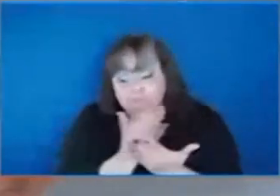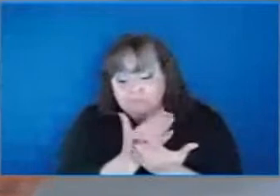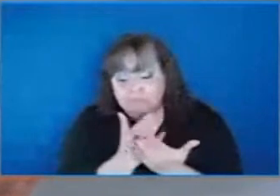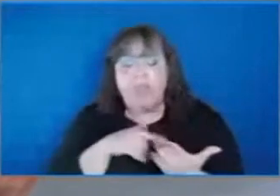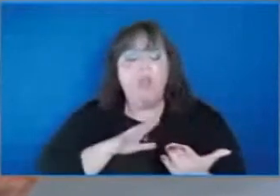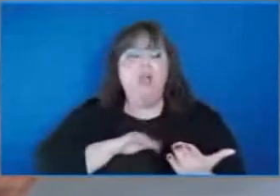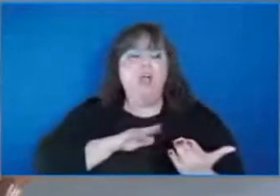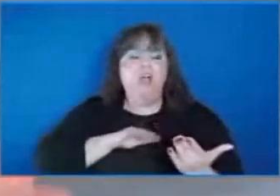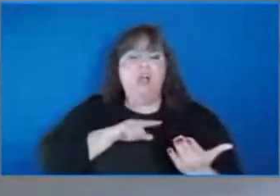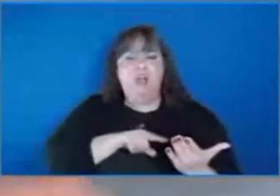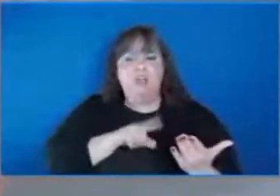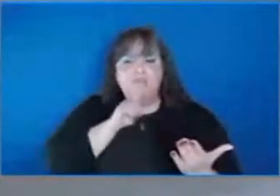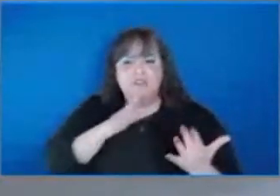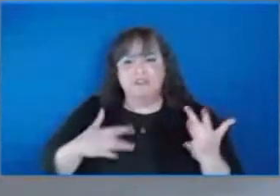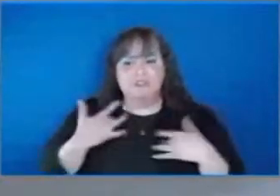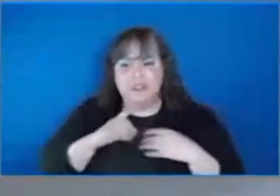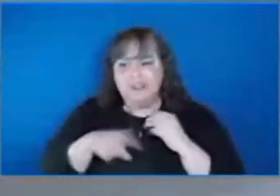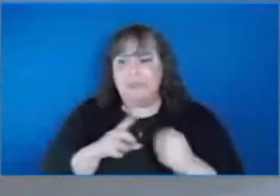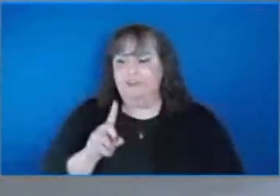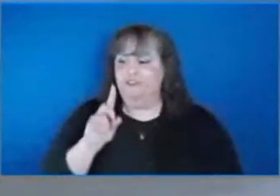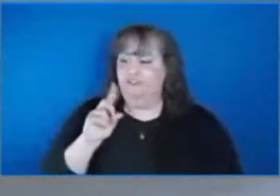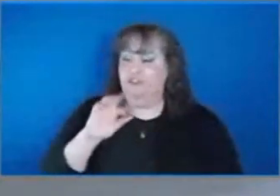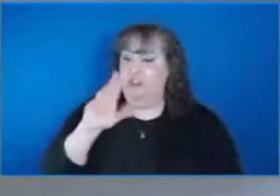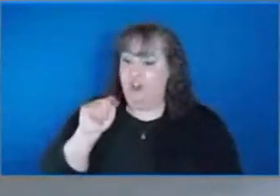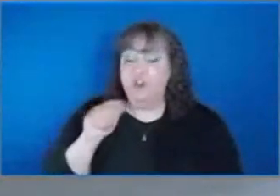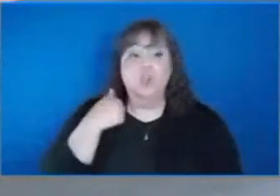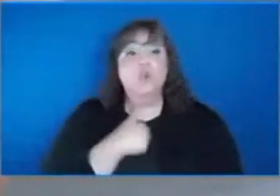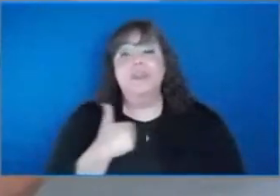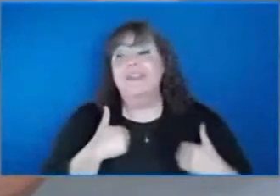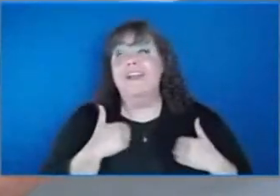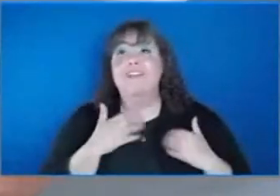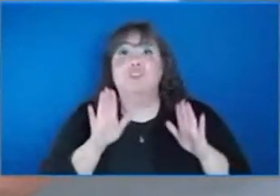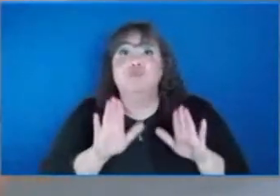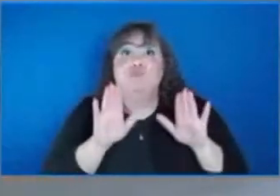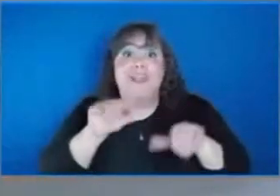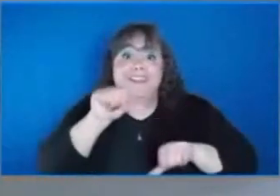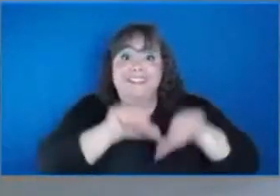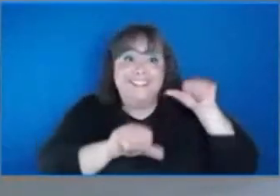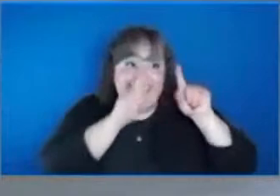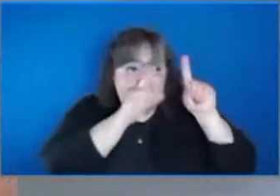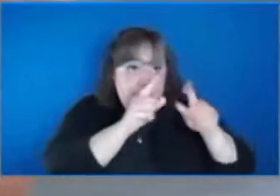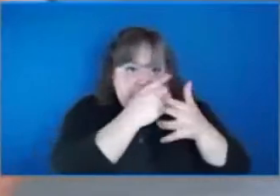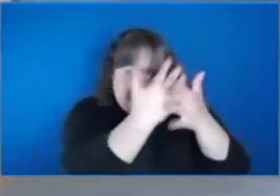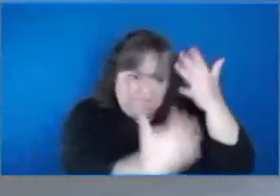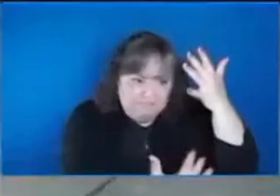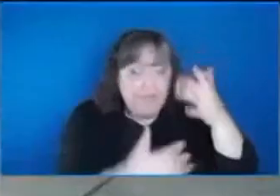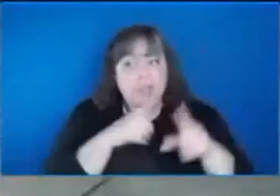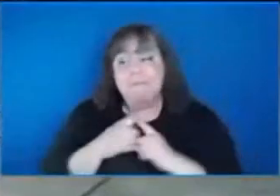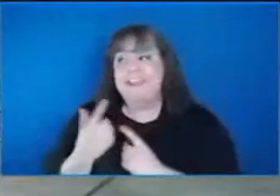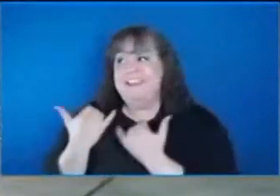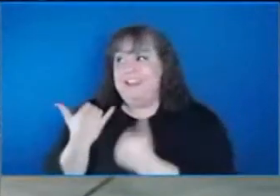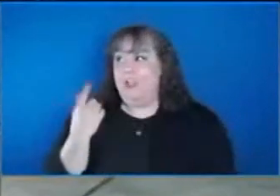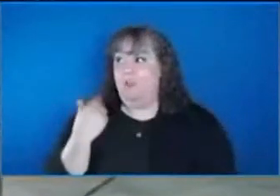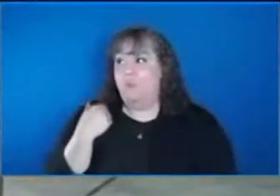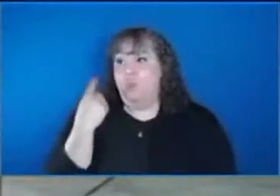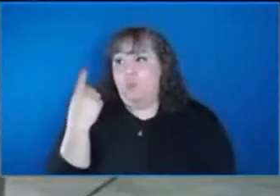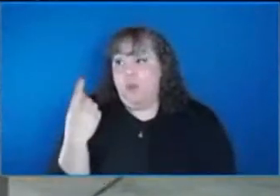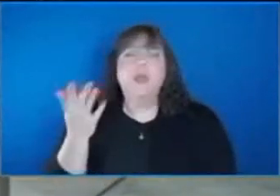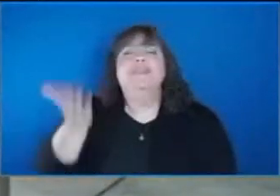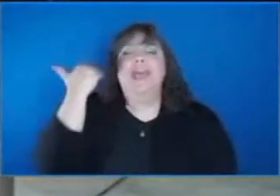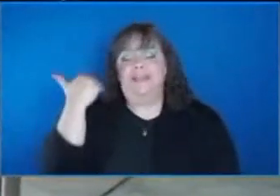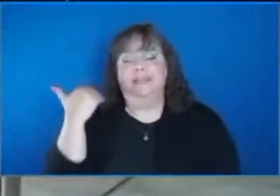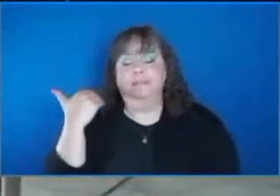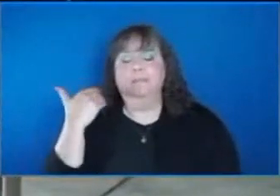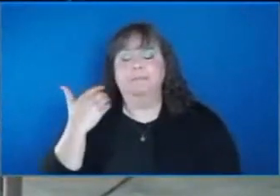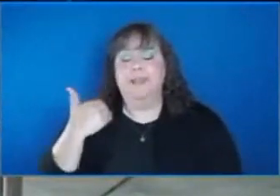great science missions, but we only have one planetary defense mission, or we did at the time, now we have two. But at that time there was only one, and